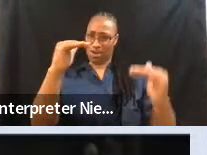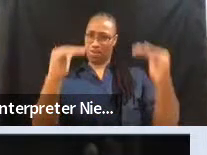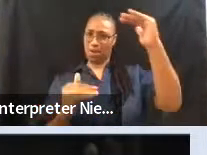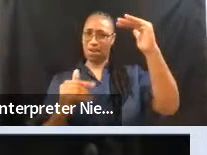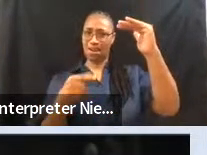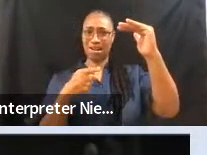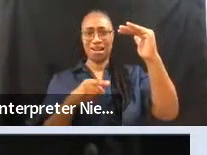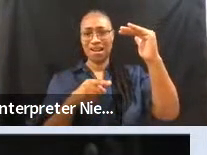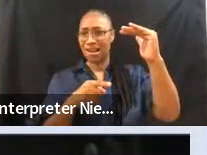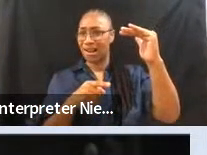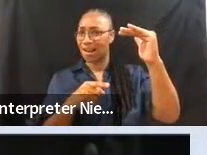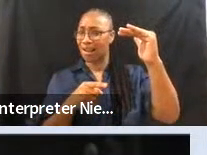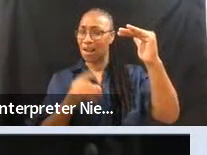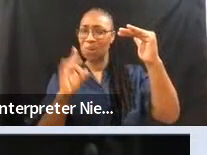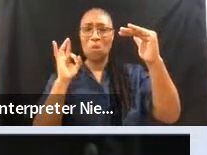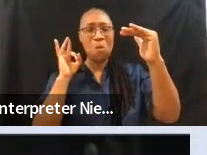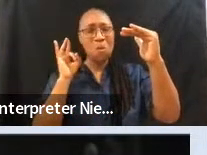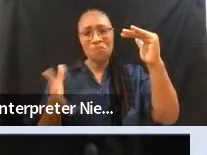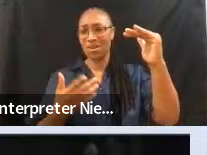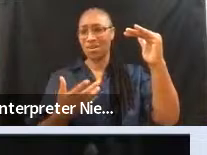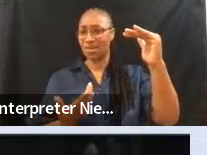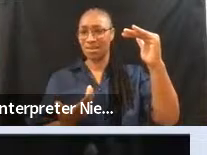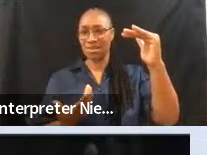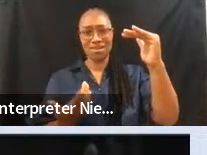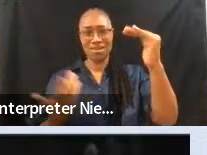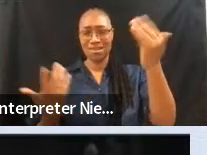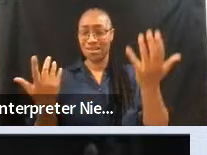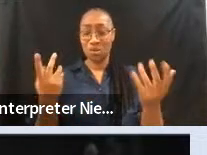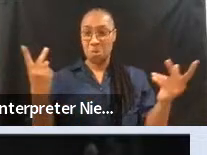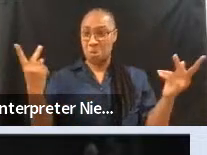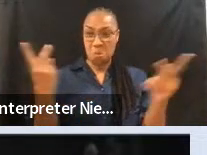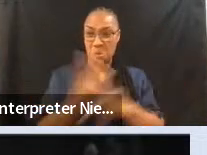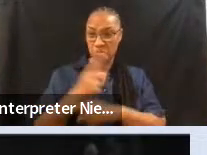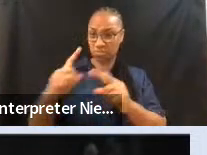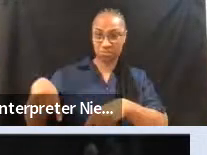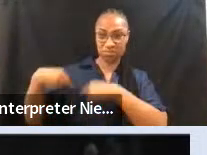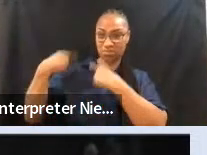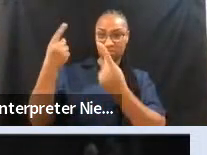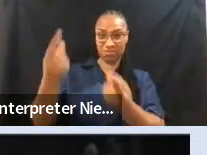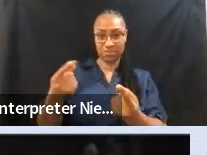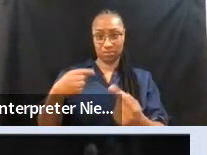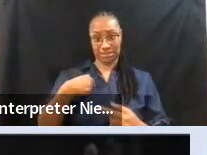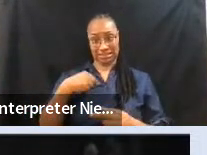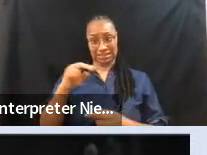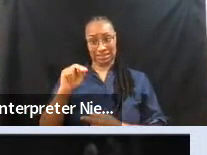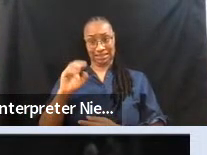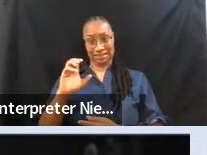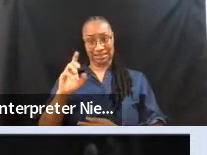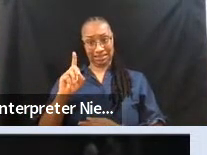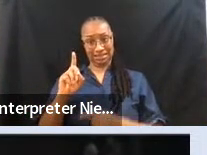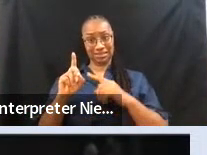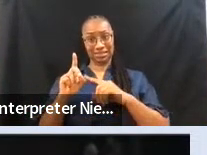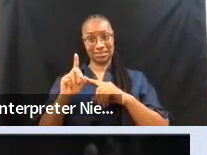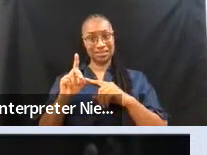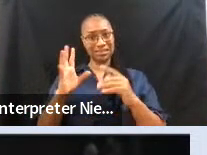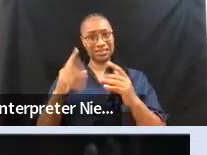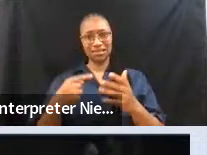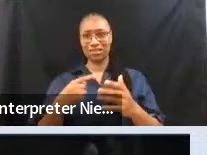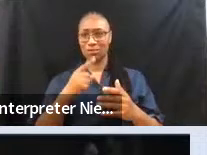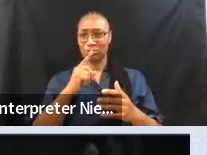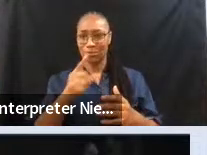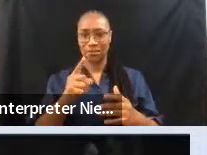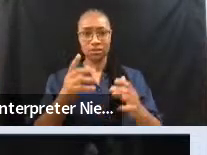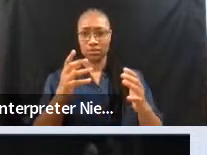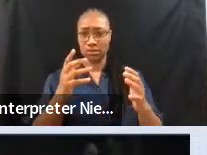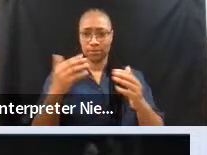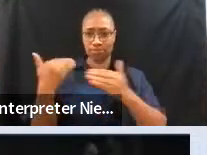NCD encourages everybody that's listening to this webcast, everyone in the medical profession, to be aware